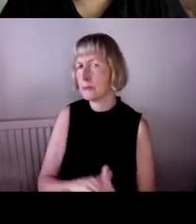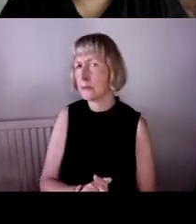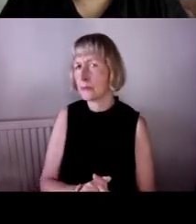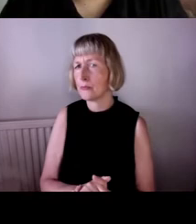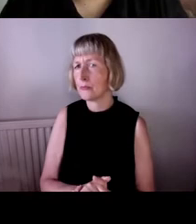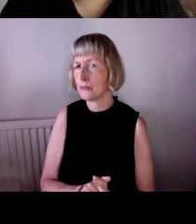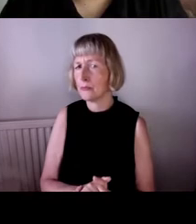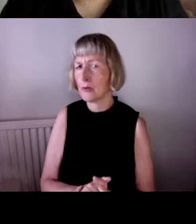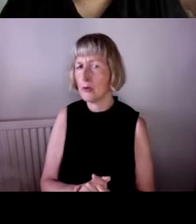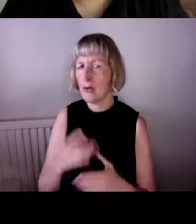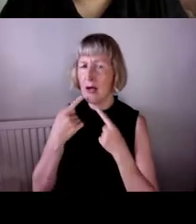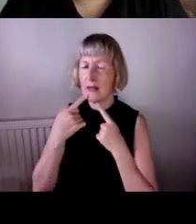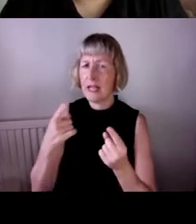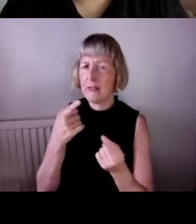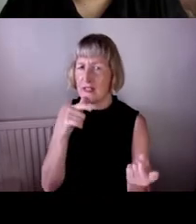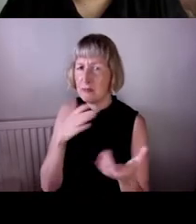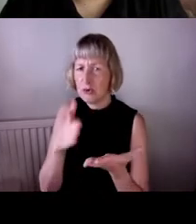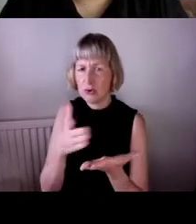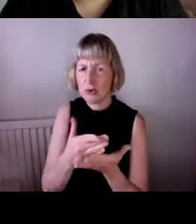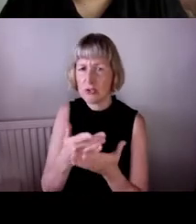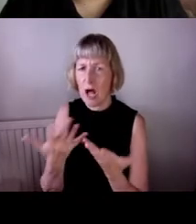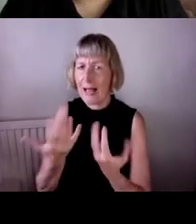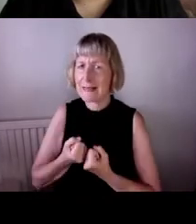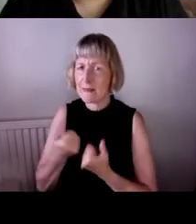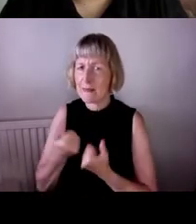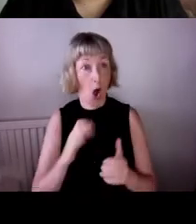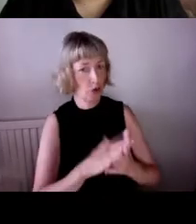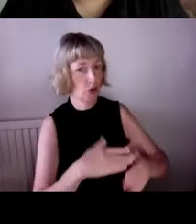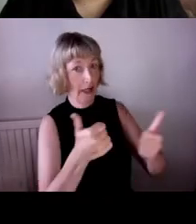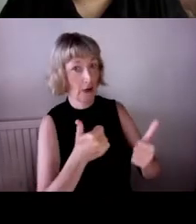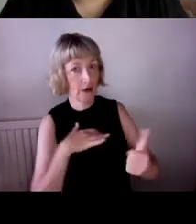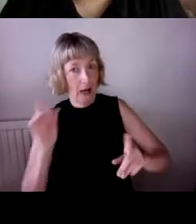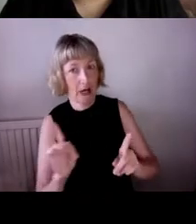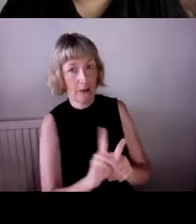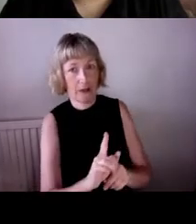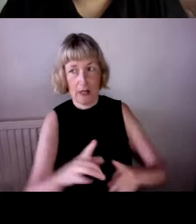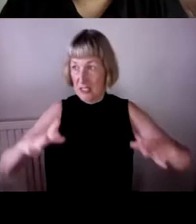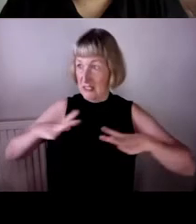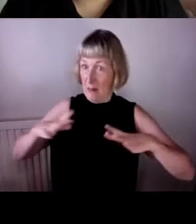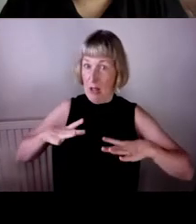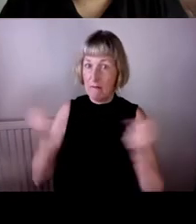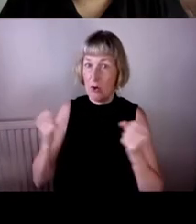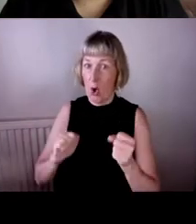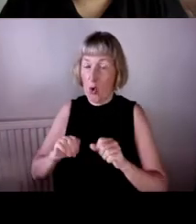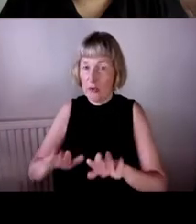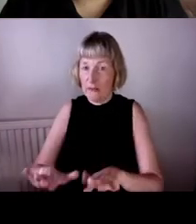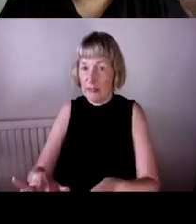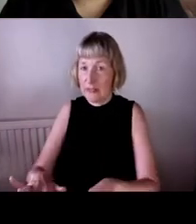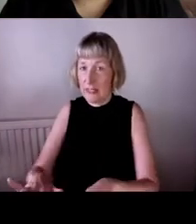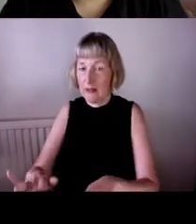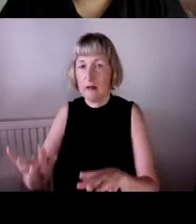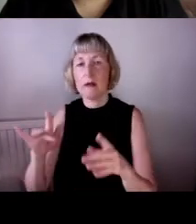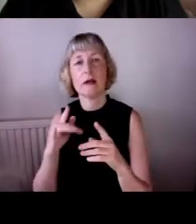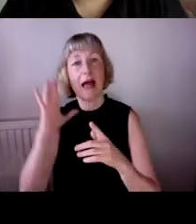I pronounce these pilchards a success. Jolly good. Well, here I come. Stand by for cold feet. Delia gives him a look and